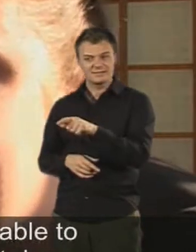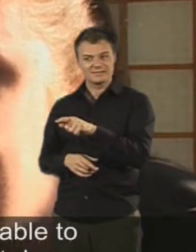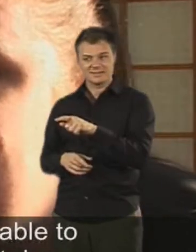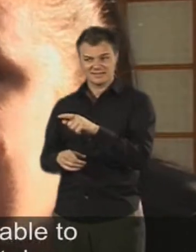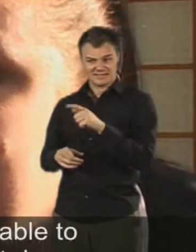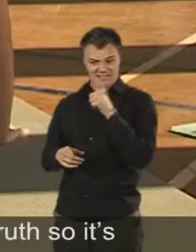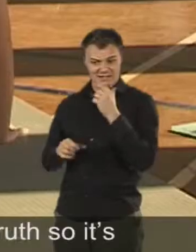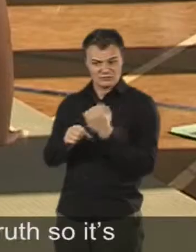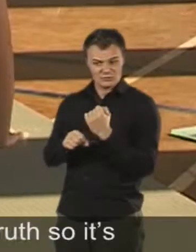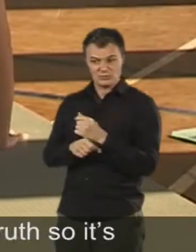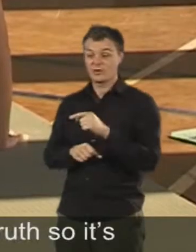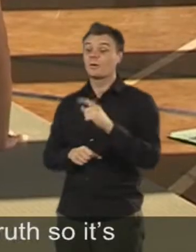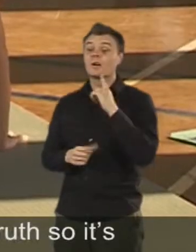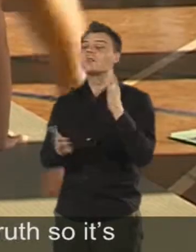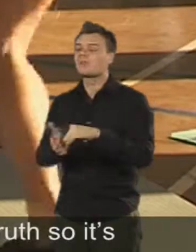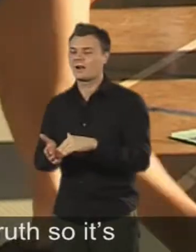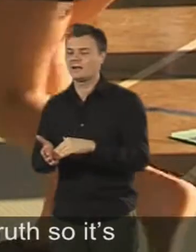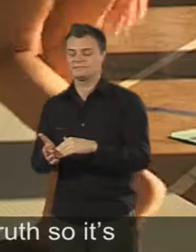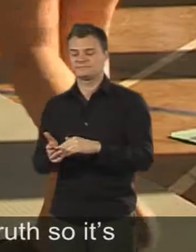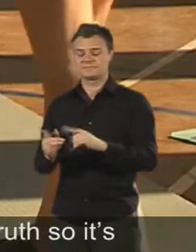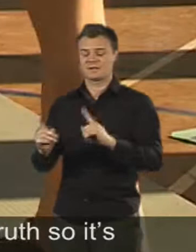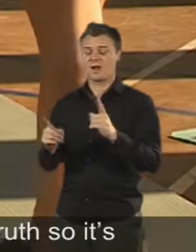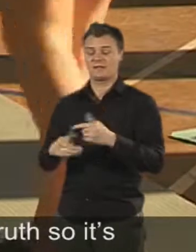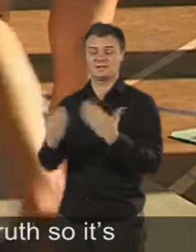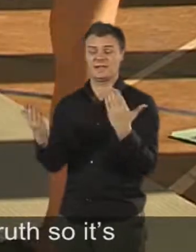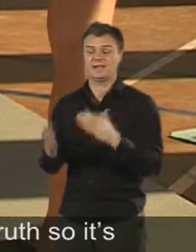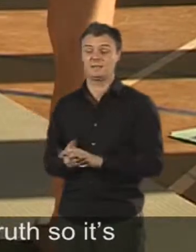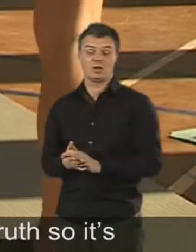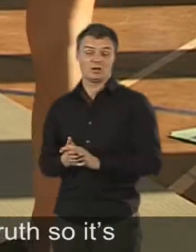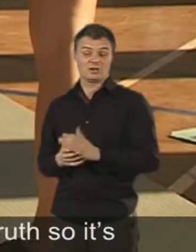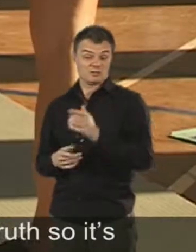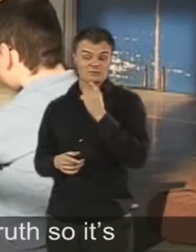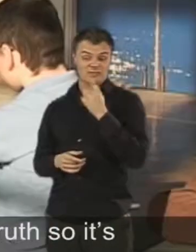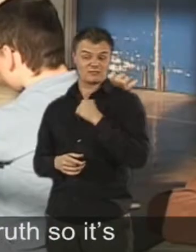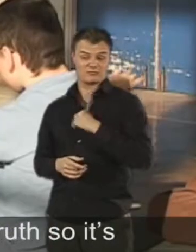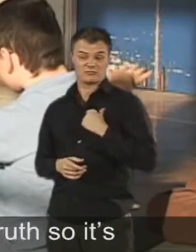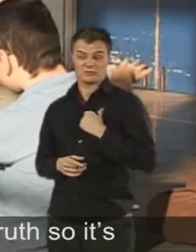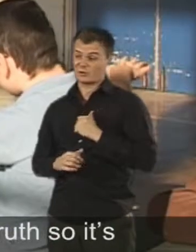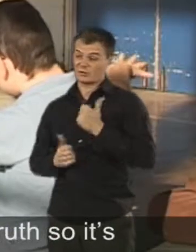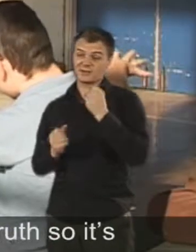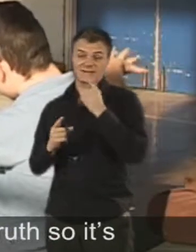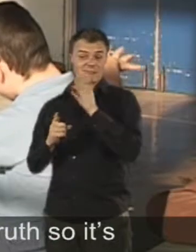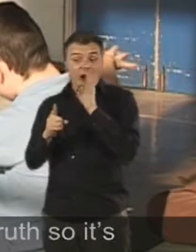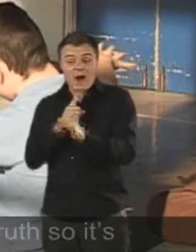not be able to do that day. But they generally tell you the truth. So it's probably a good idea to ask them.